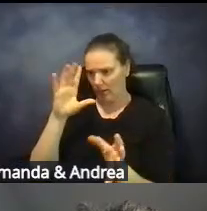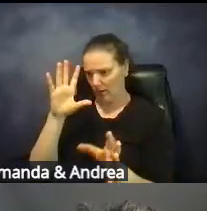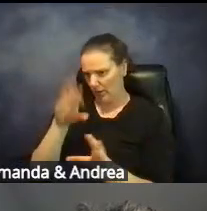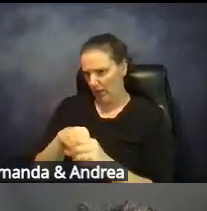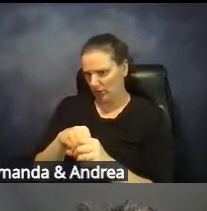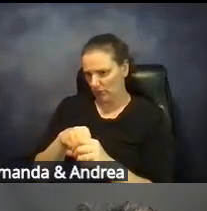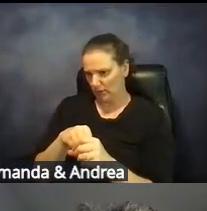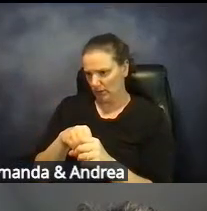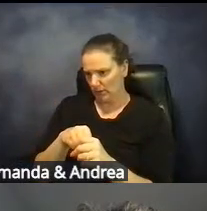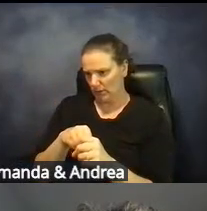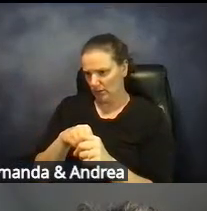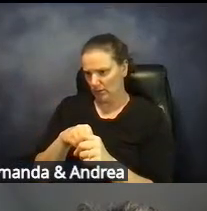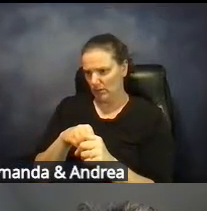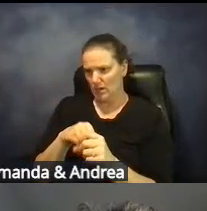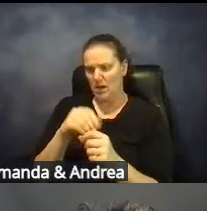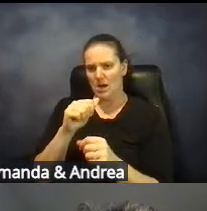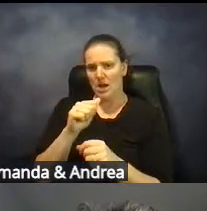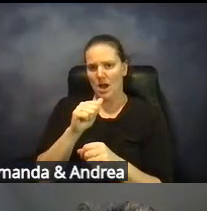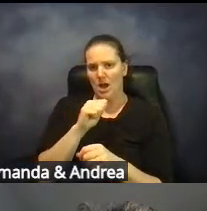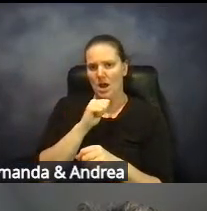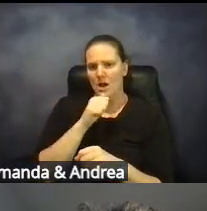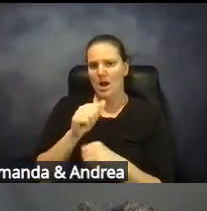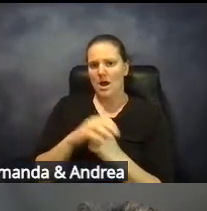was not as